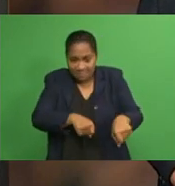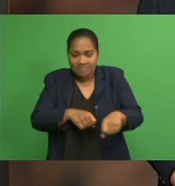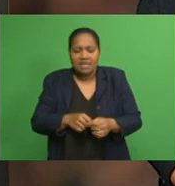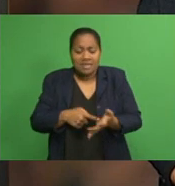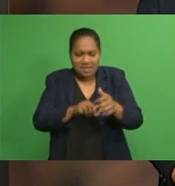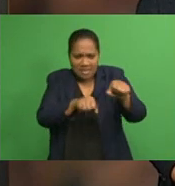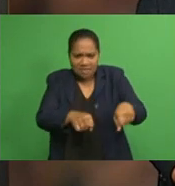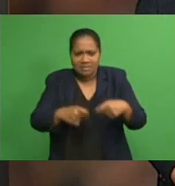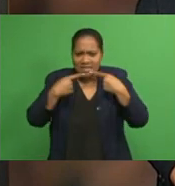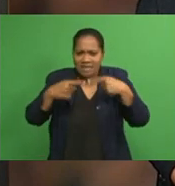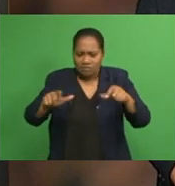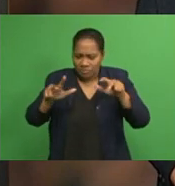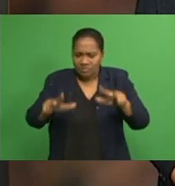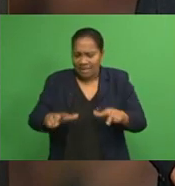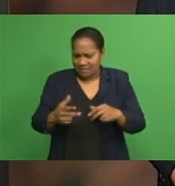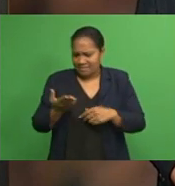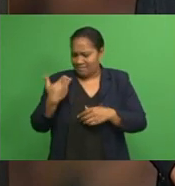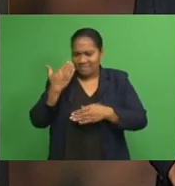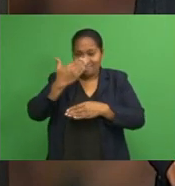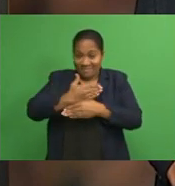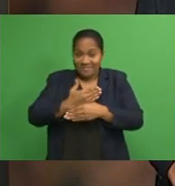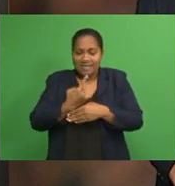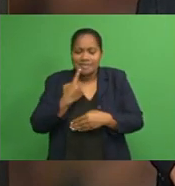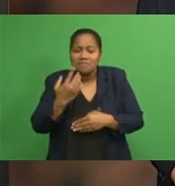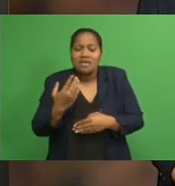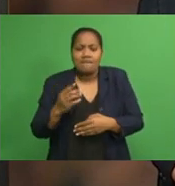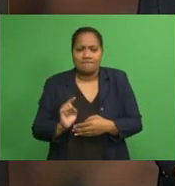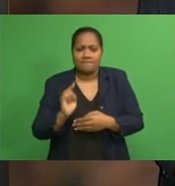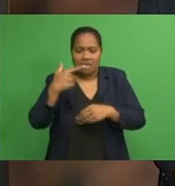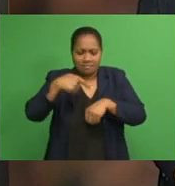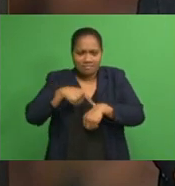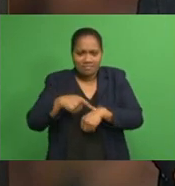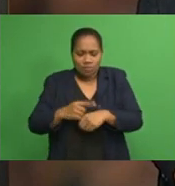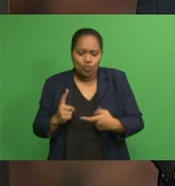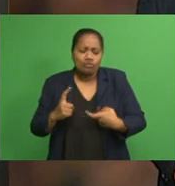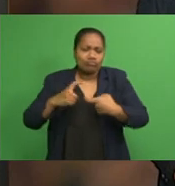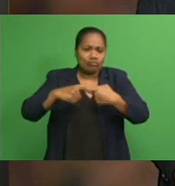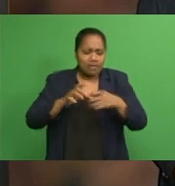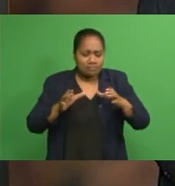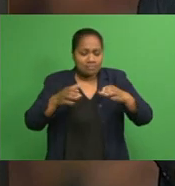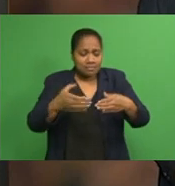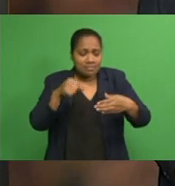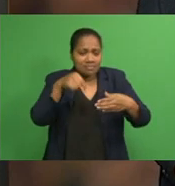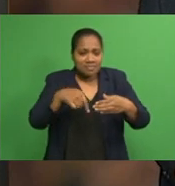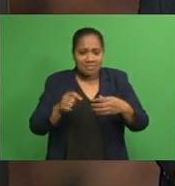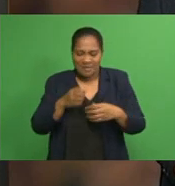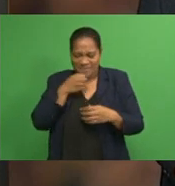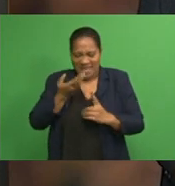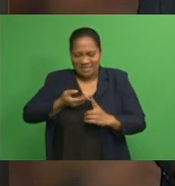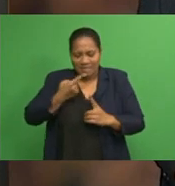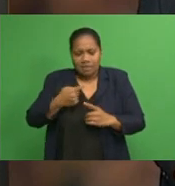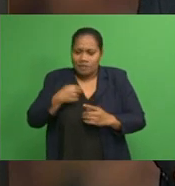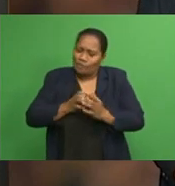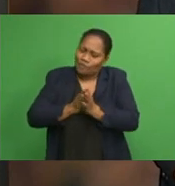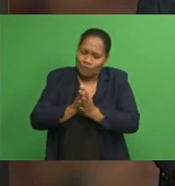of Murimurivalu last night. Speaking for the first time since joining the club, Nandolo says he is honored to be added to the list